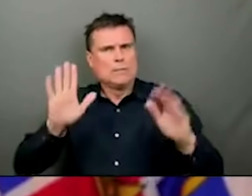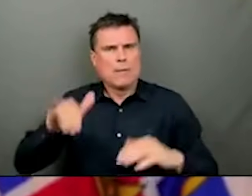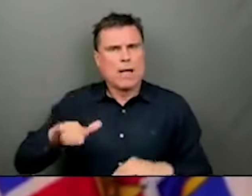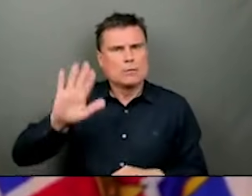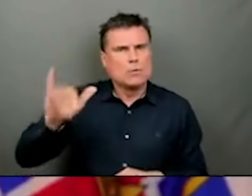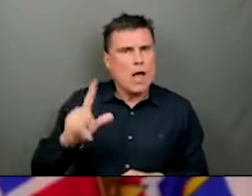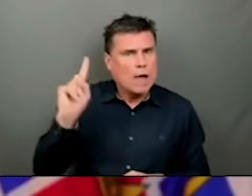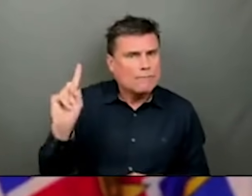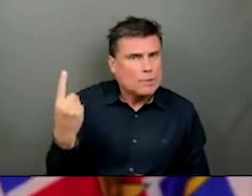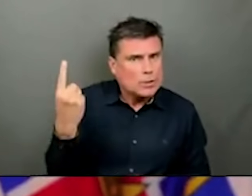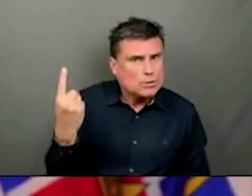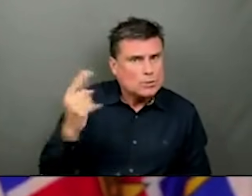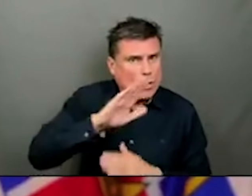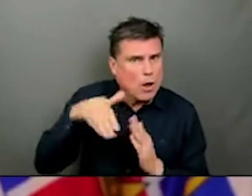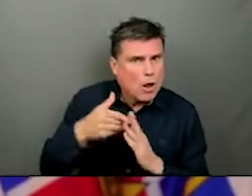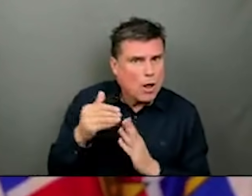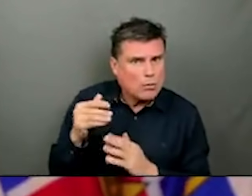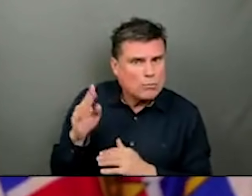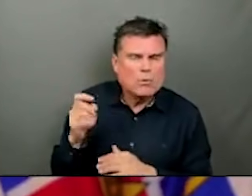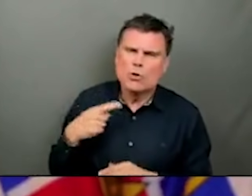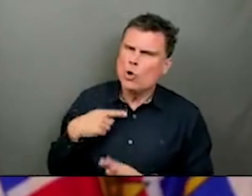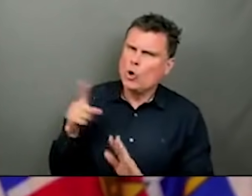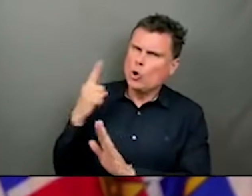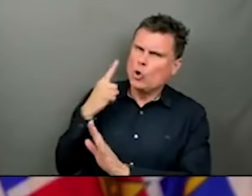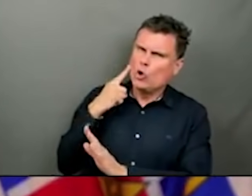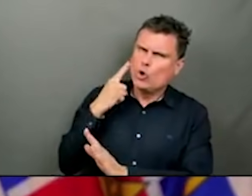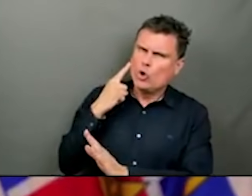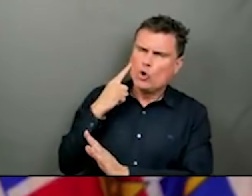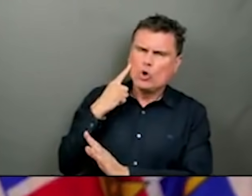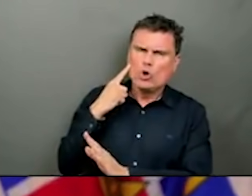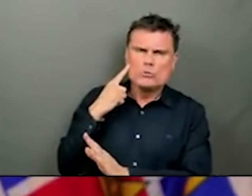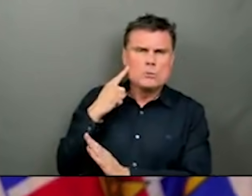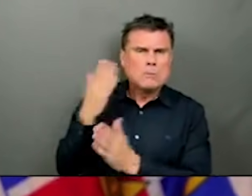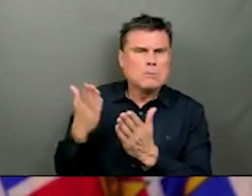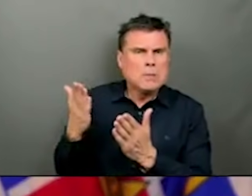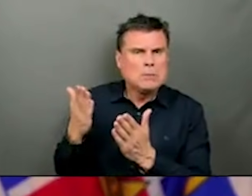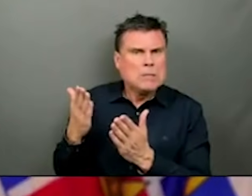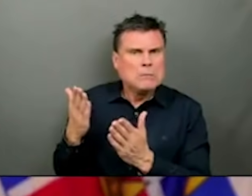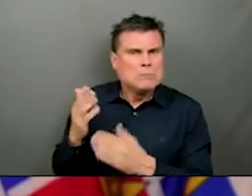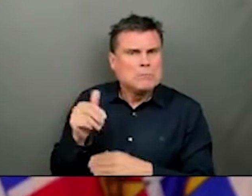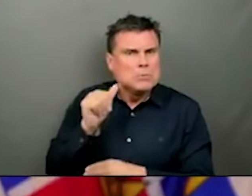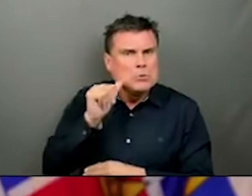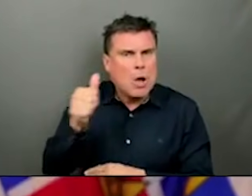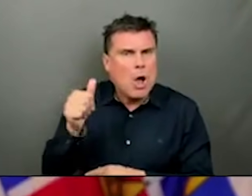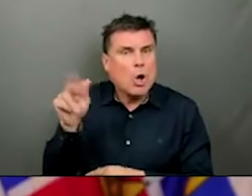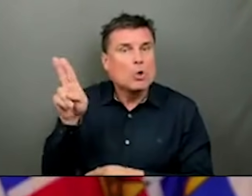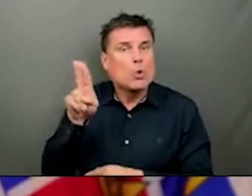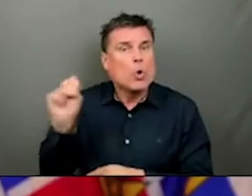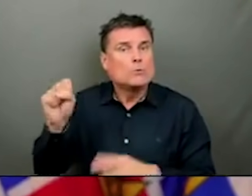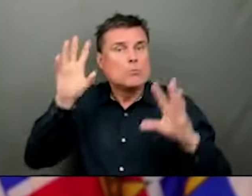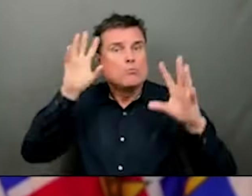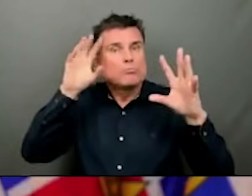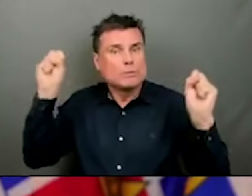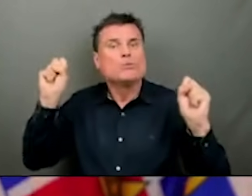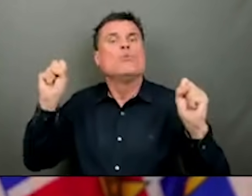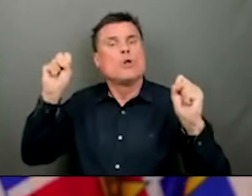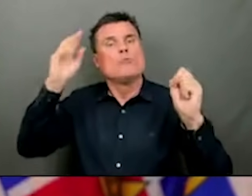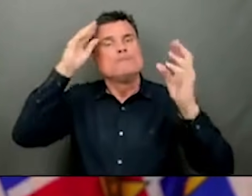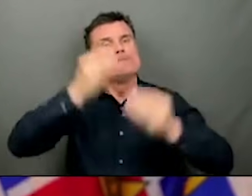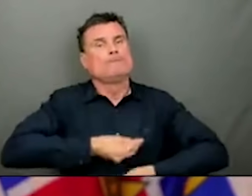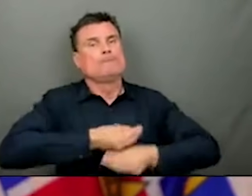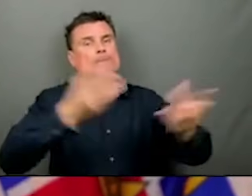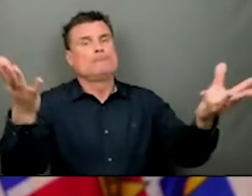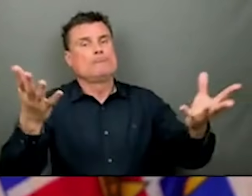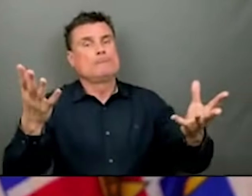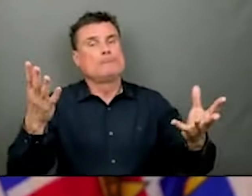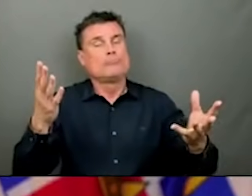President Biden will be announcing perhaps new changes to CDC guidelines. And what do you want people here to keep in mind until they're able to